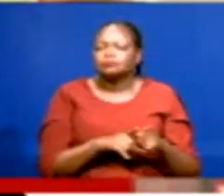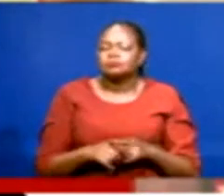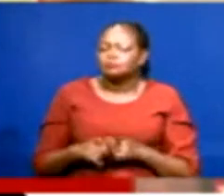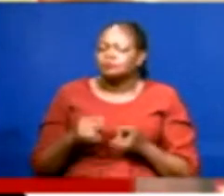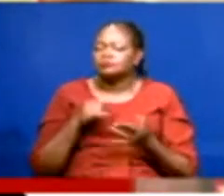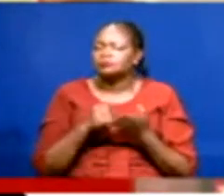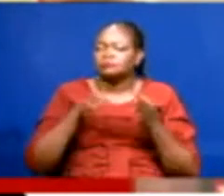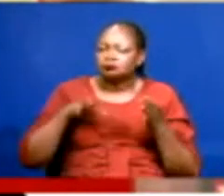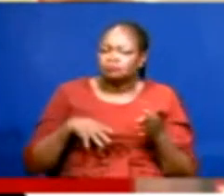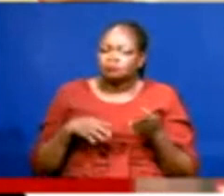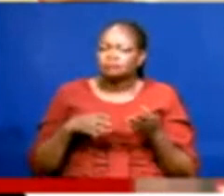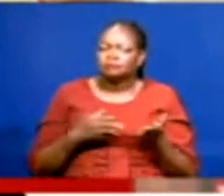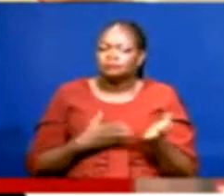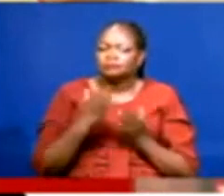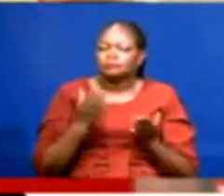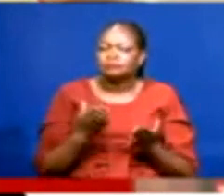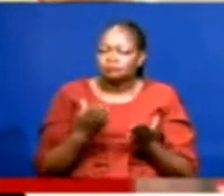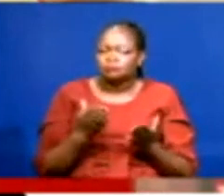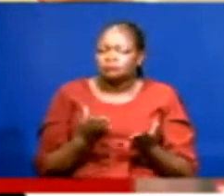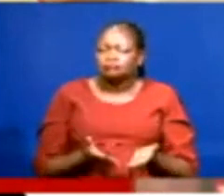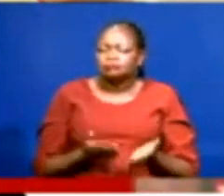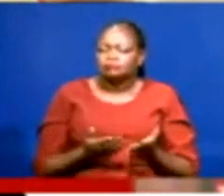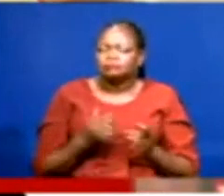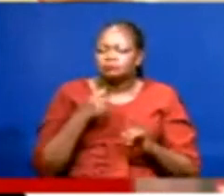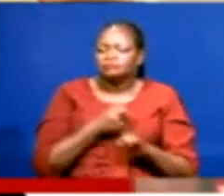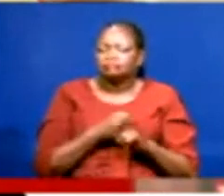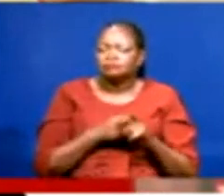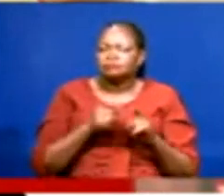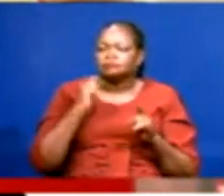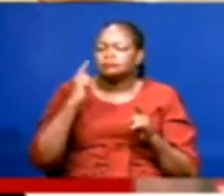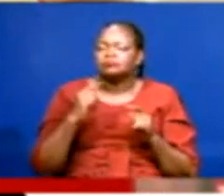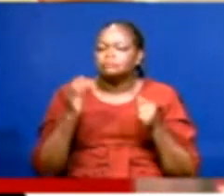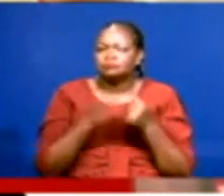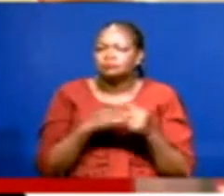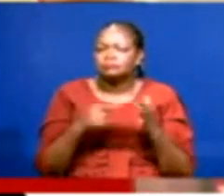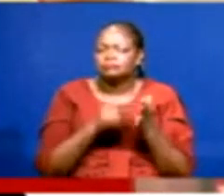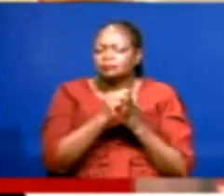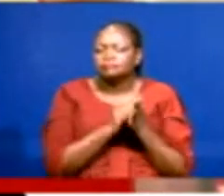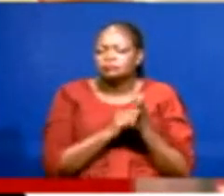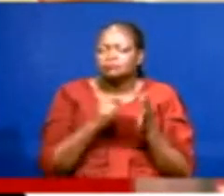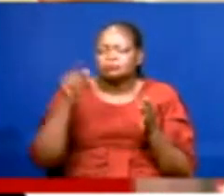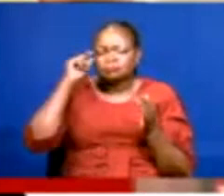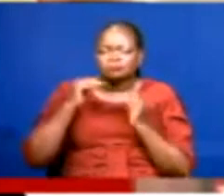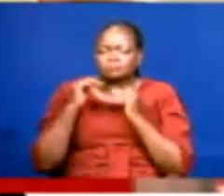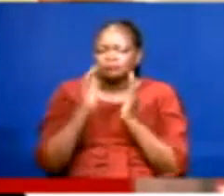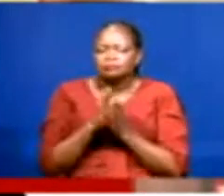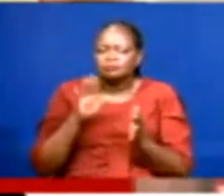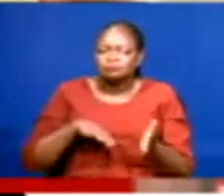women through advancing the Kenya Kwanza 9-point agenda on the gender equality and women's